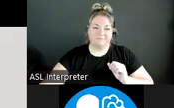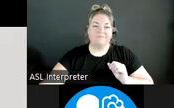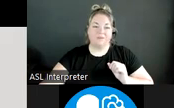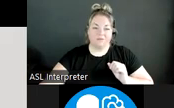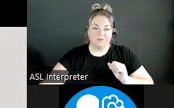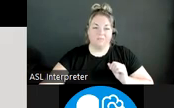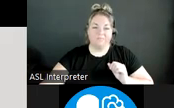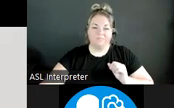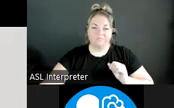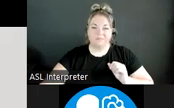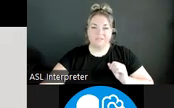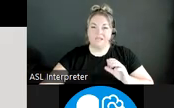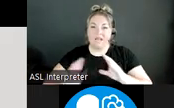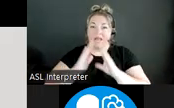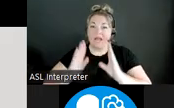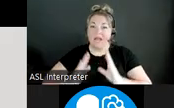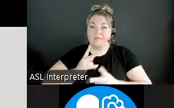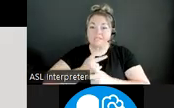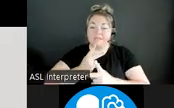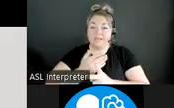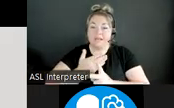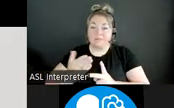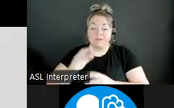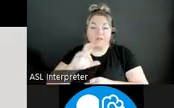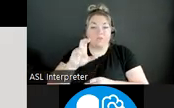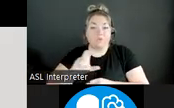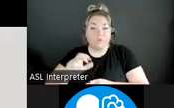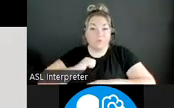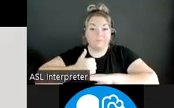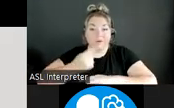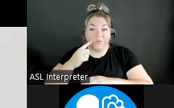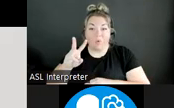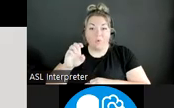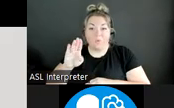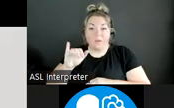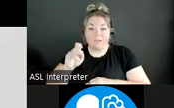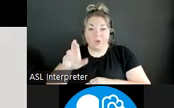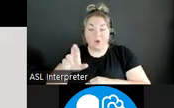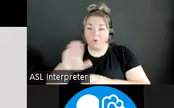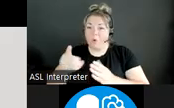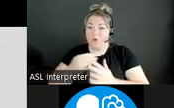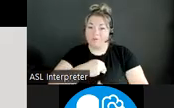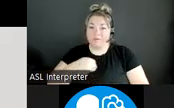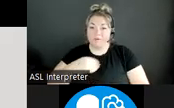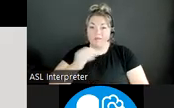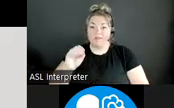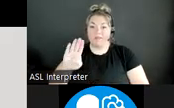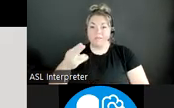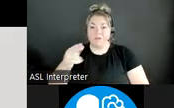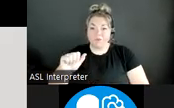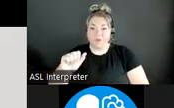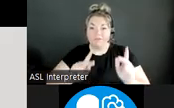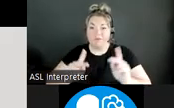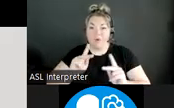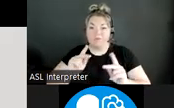So housekeeping items, the way Zoom is set up for webinar, right? All of our members and the BHA folks who are here to share information